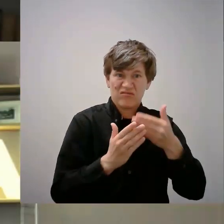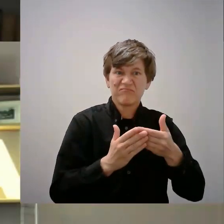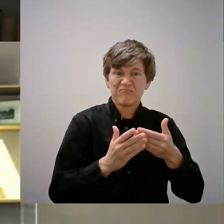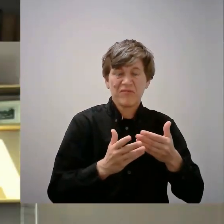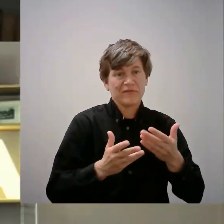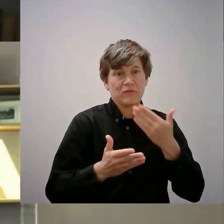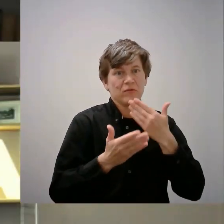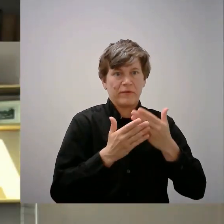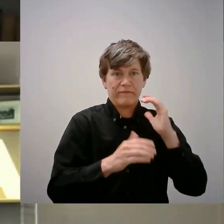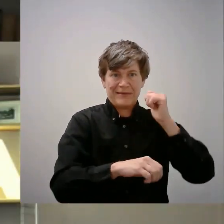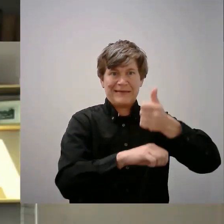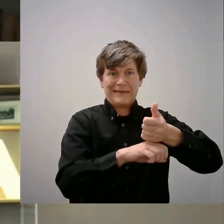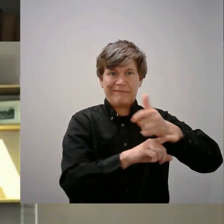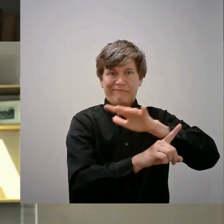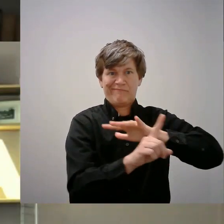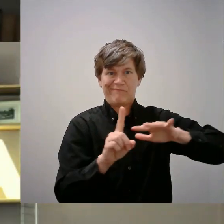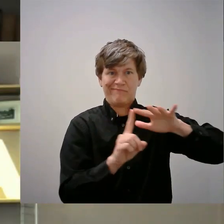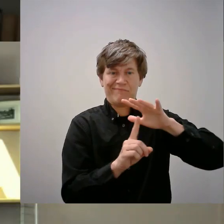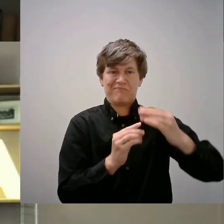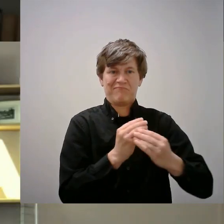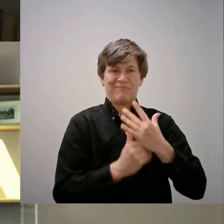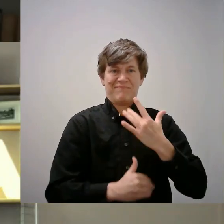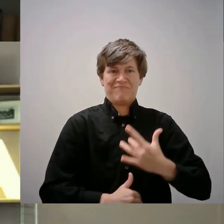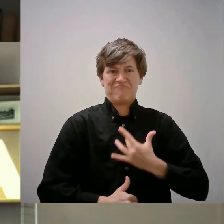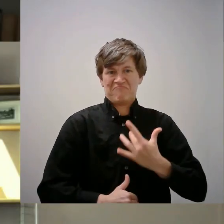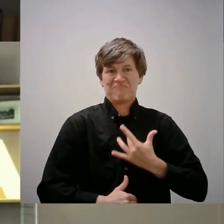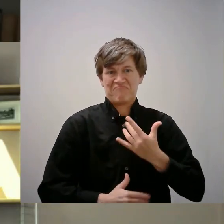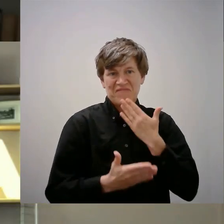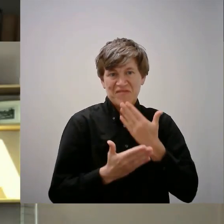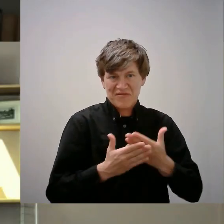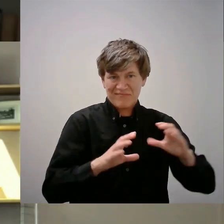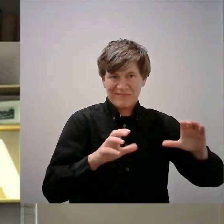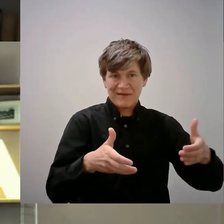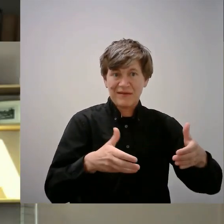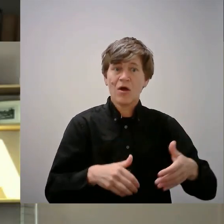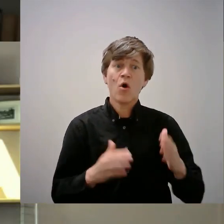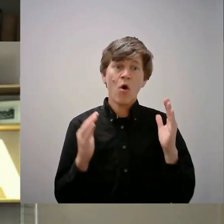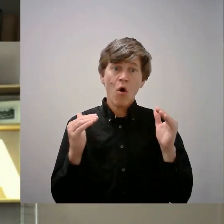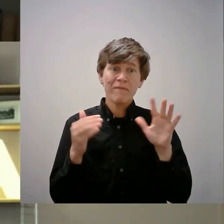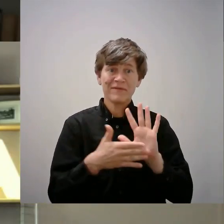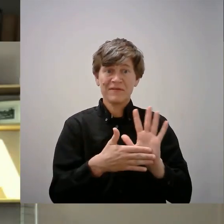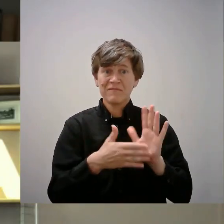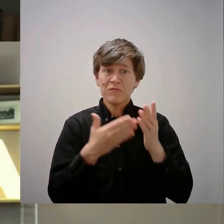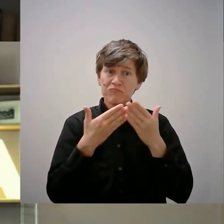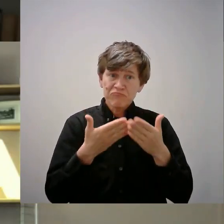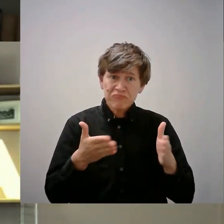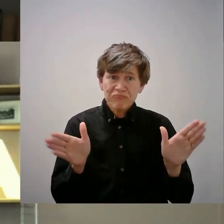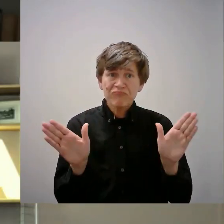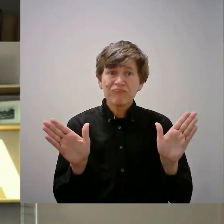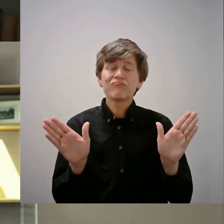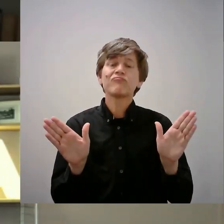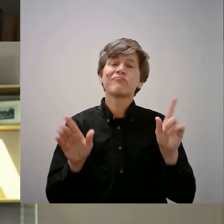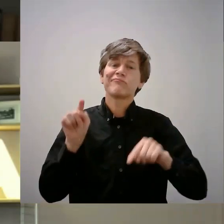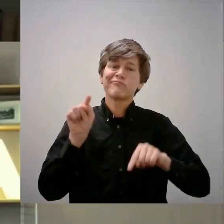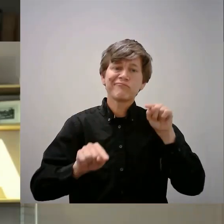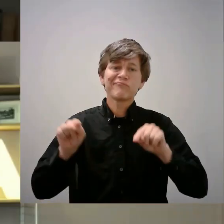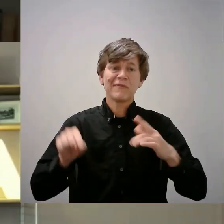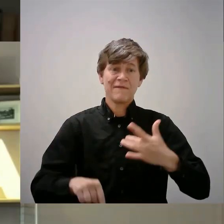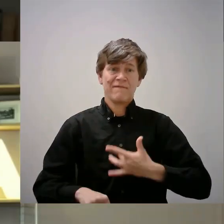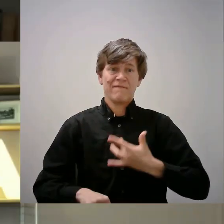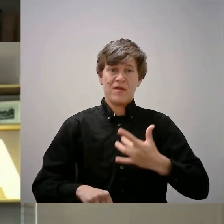All right. I hope this video gave you a broad overview of what kinds of feelings you could convey with